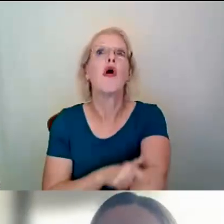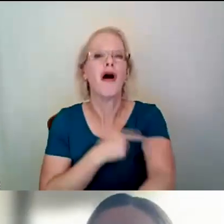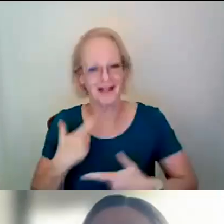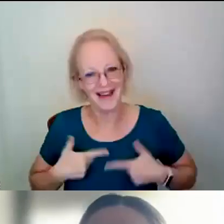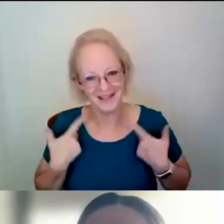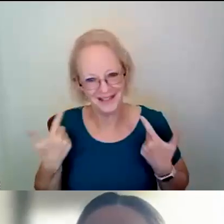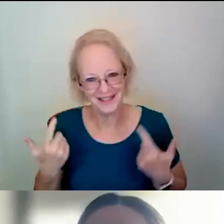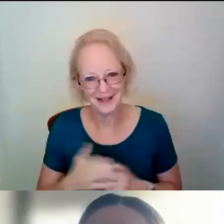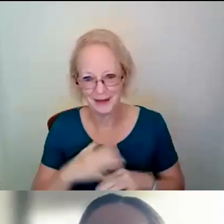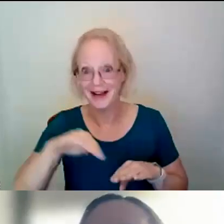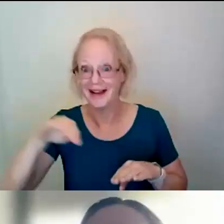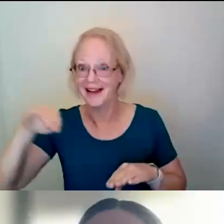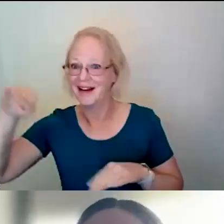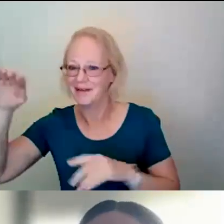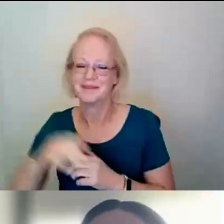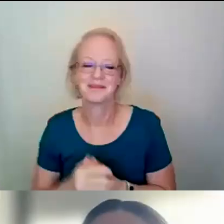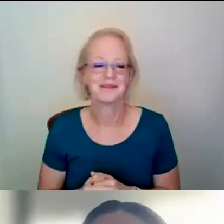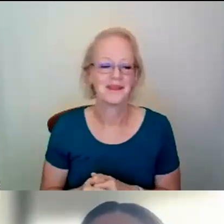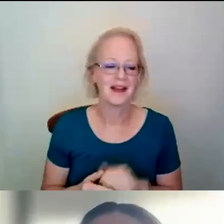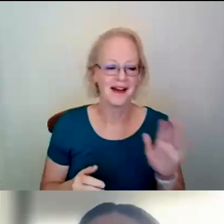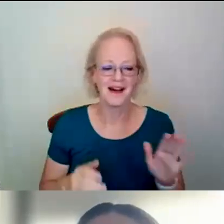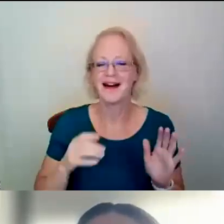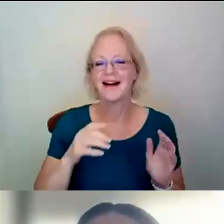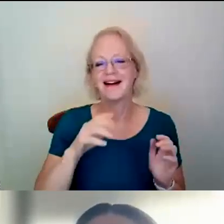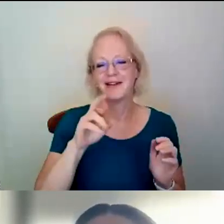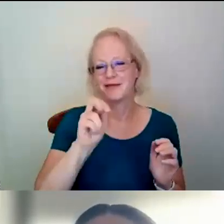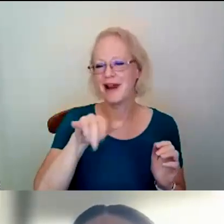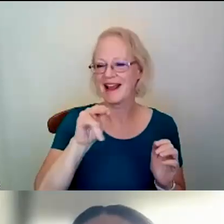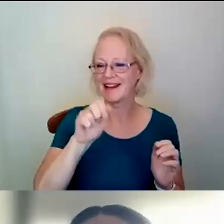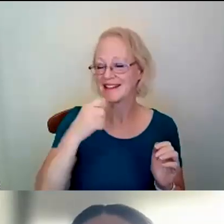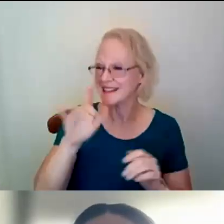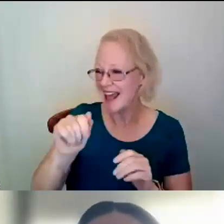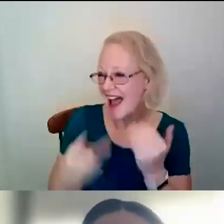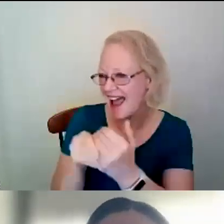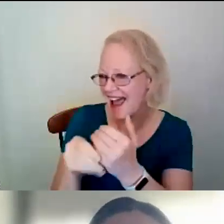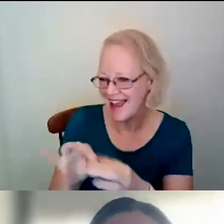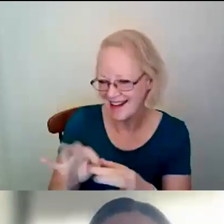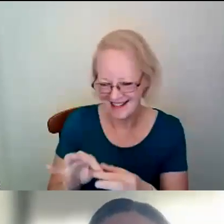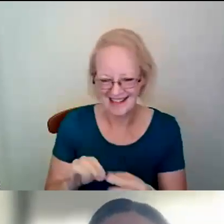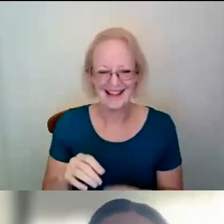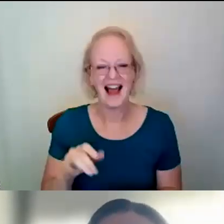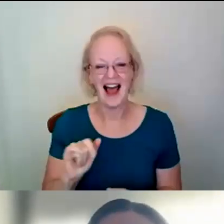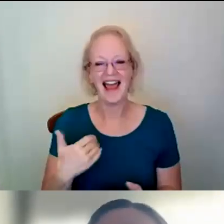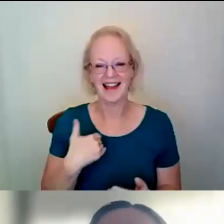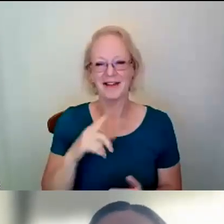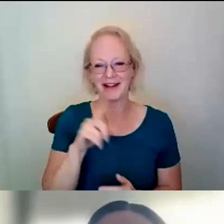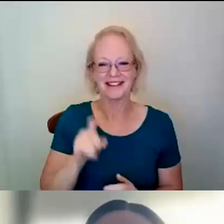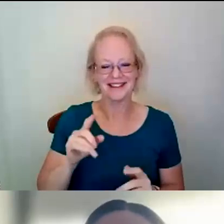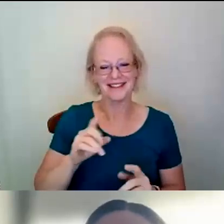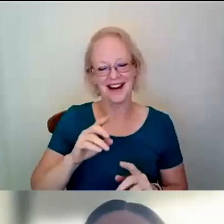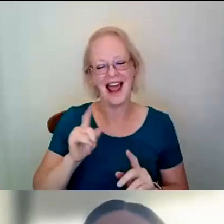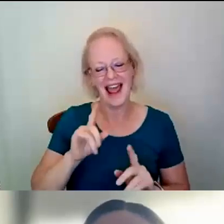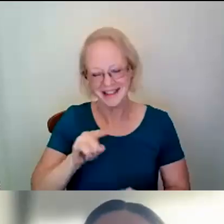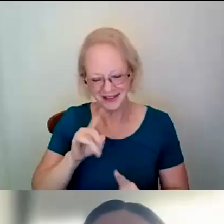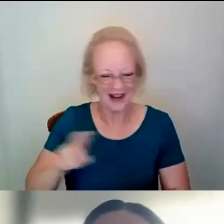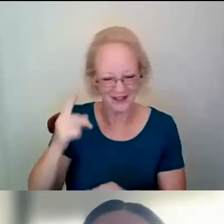take you up on this, David? Sure. So that was one of my pre-prepared questions, right? So can we talk